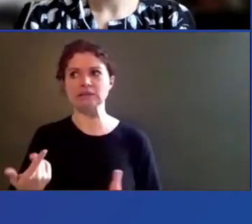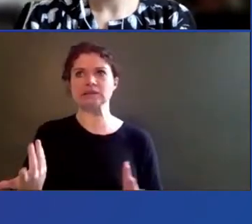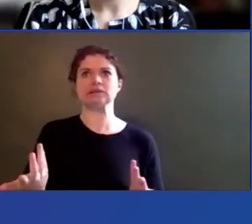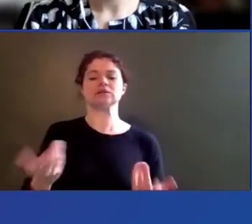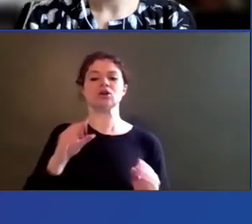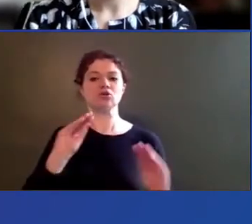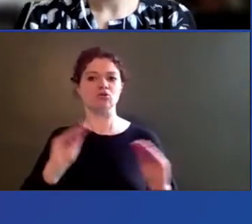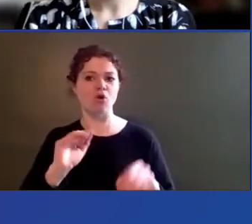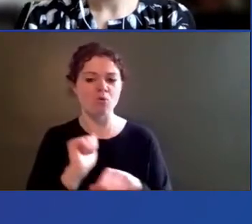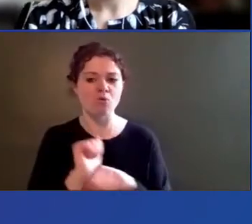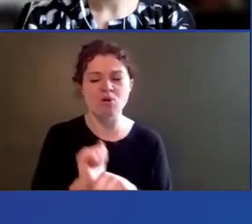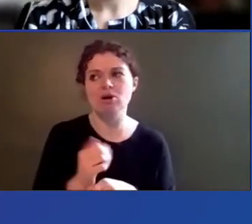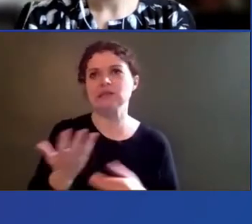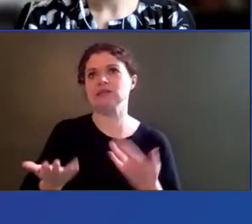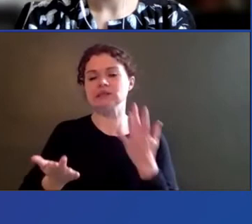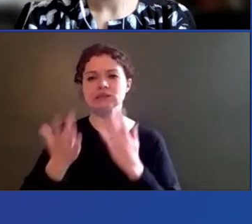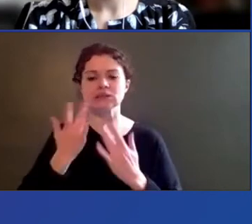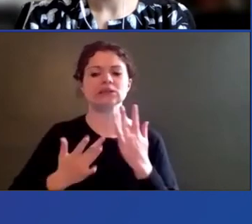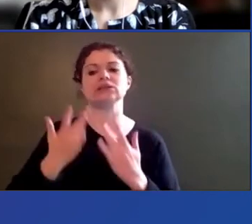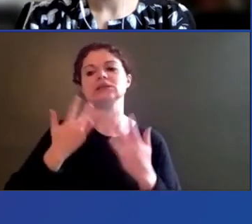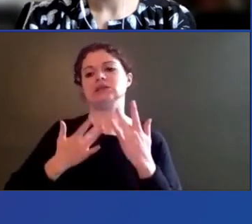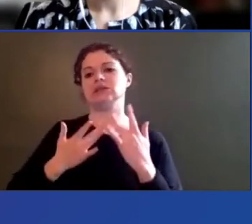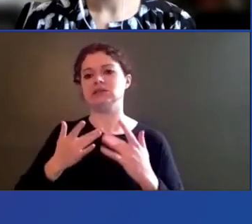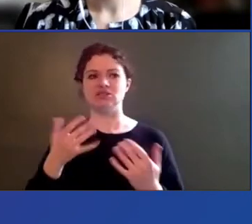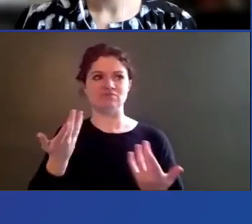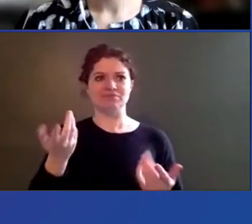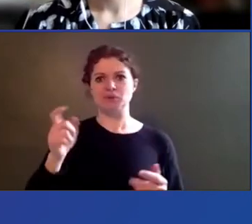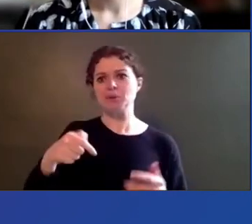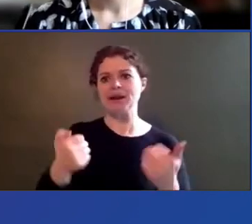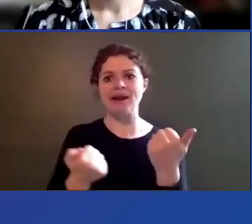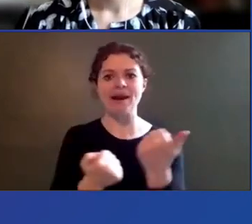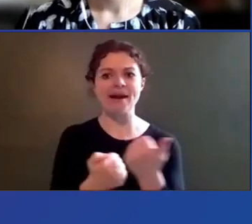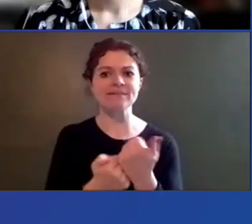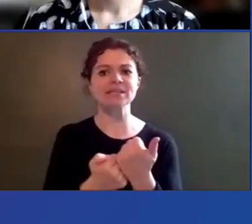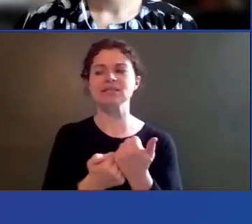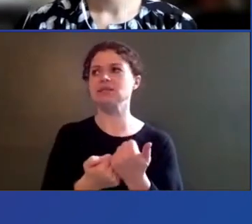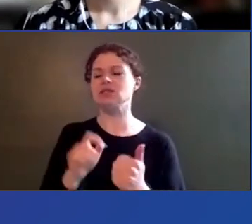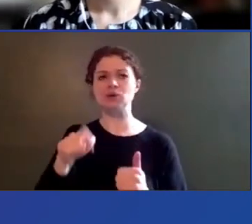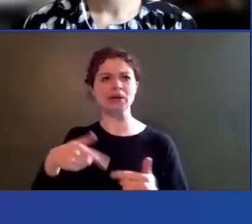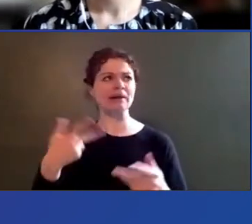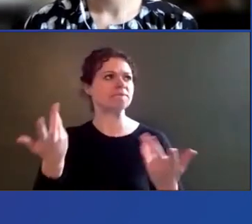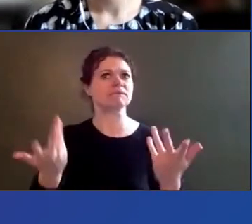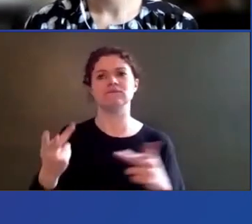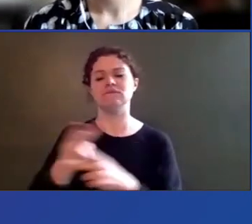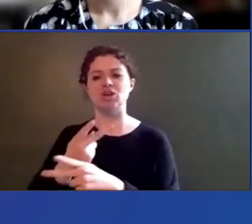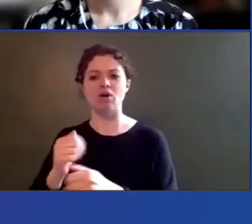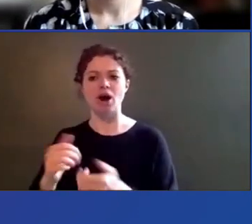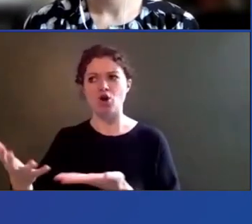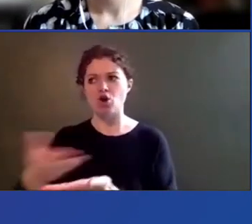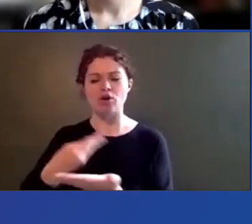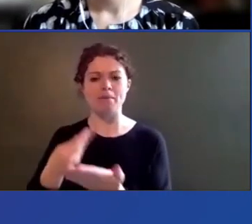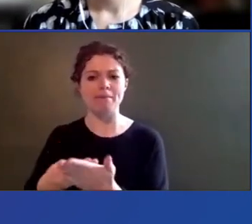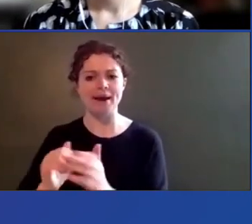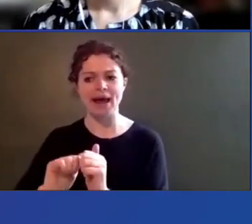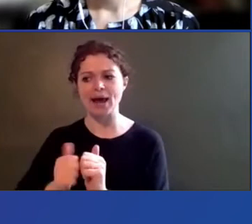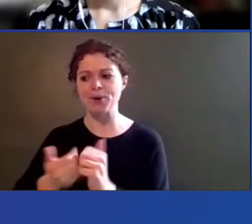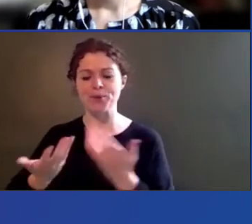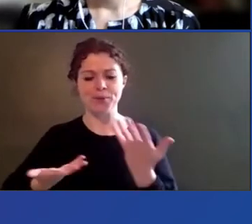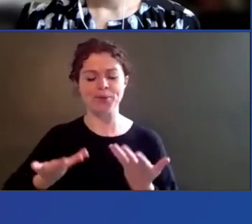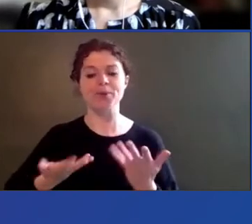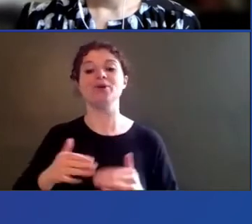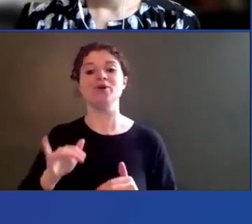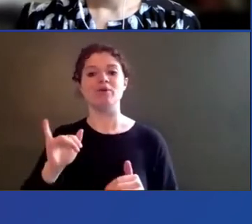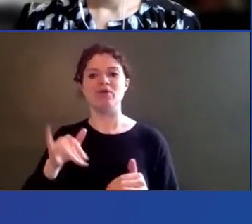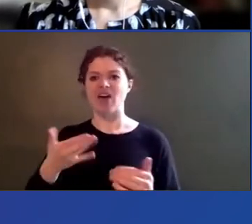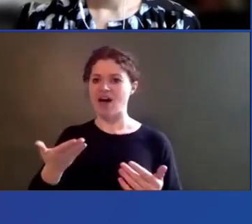that you needed the advocacy, and you needed to figure out how you were getting paid, as you said. And it was a time when there was an